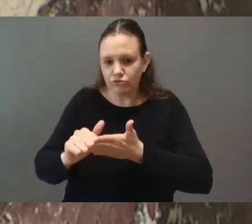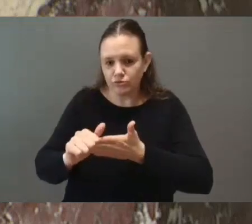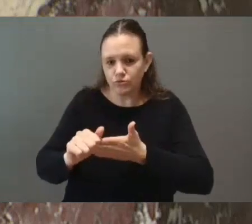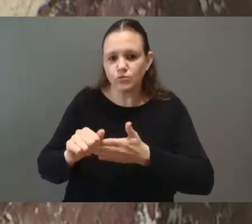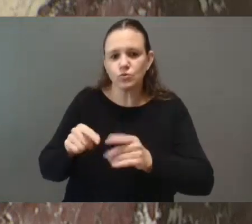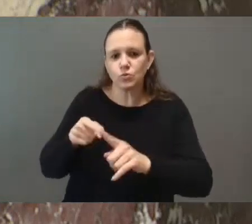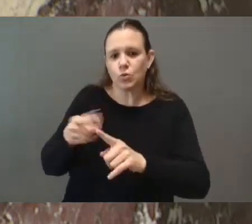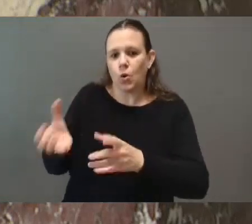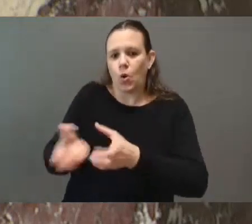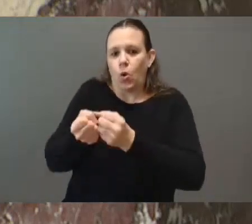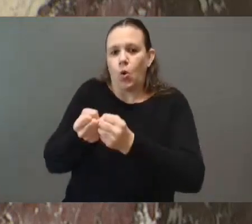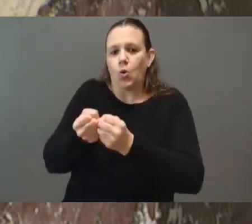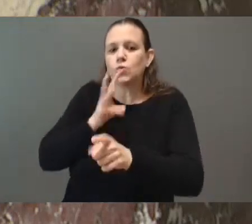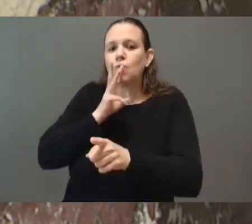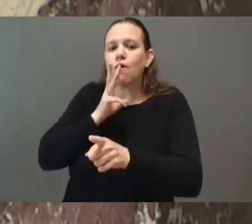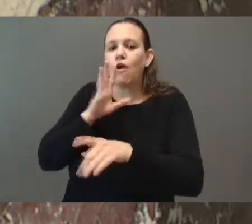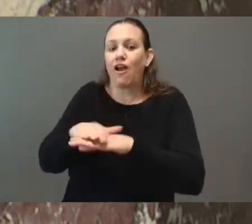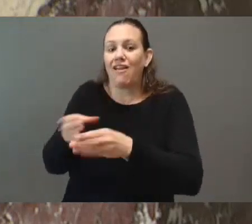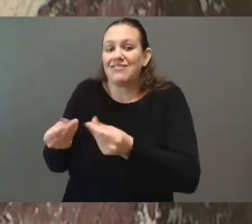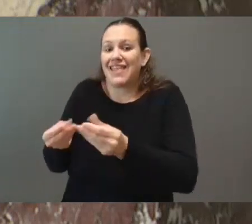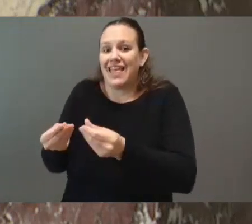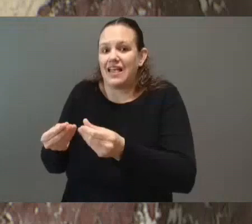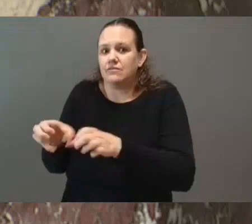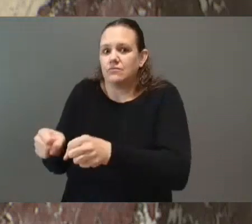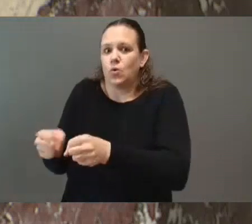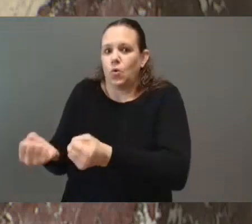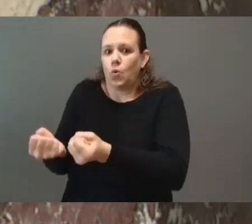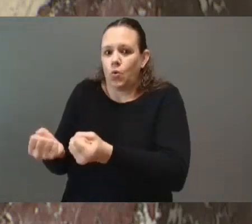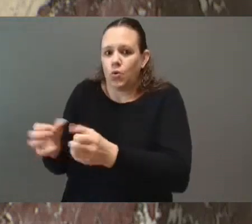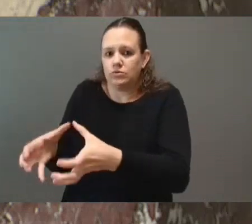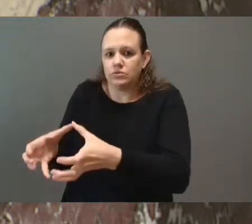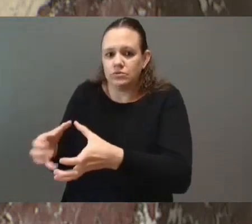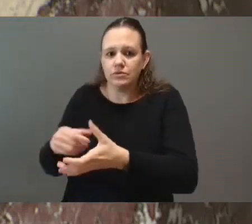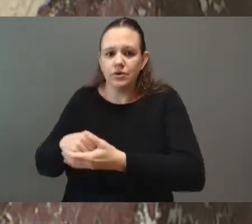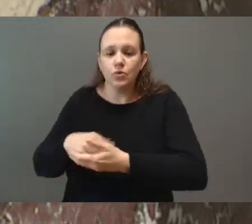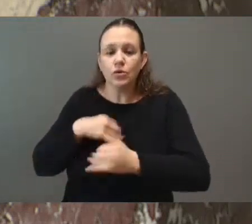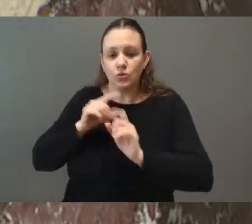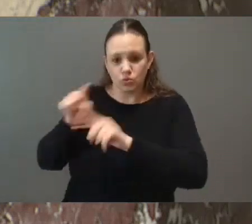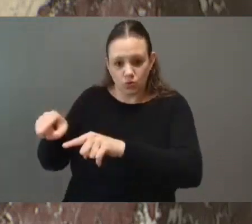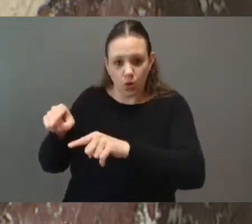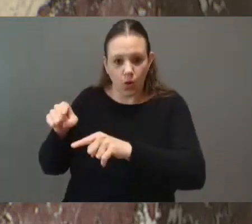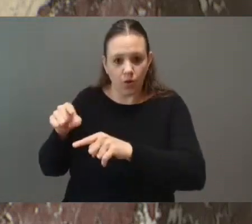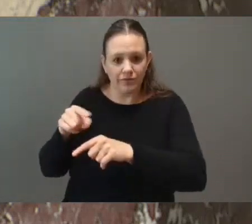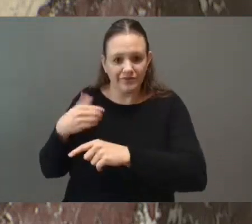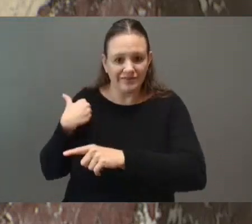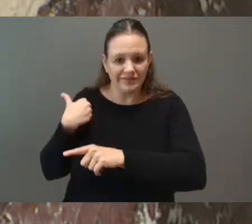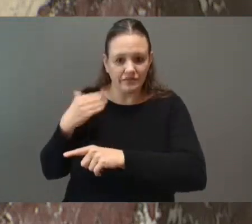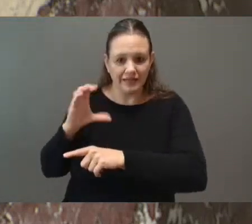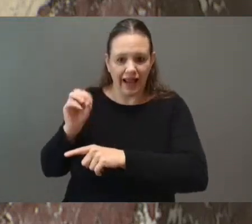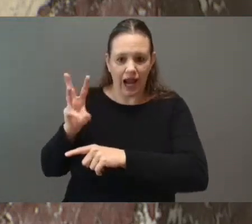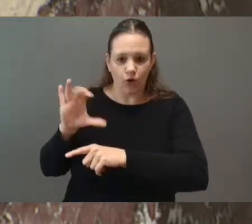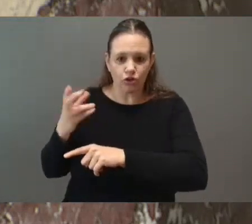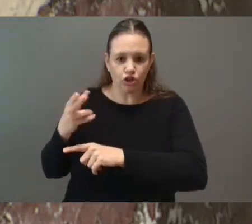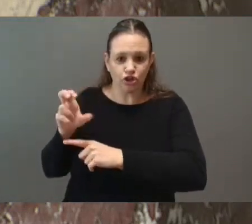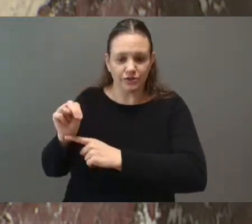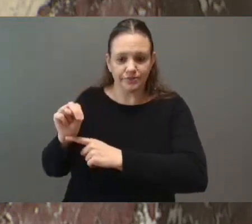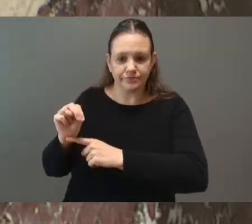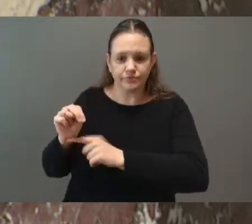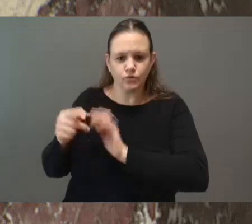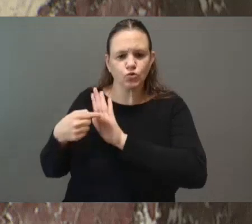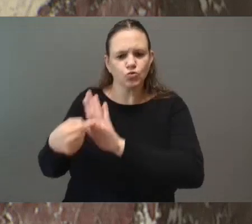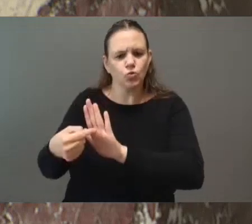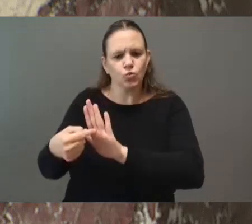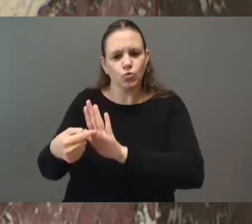recently announced the Weir in Cowichan, which my friend was at, another example of the many projects that are being lifted up by communities we are trying to